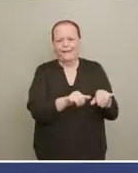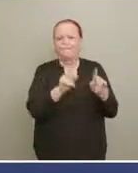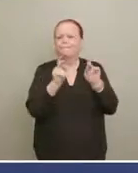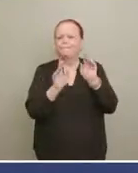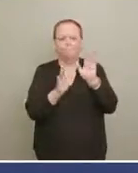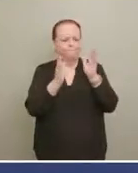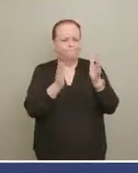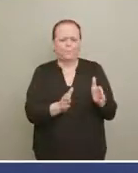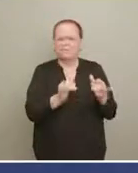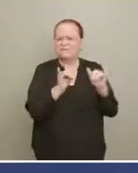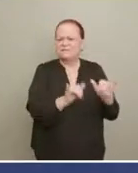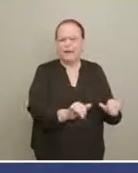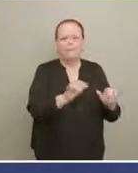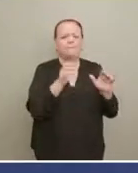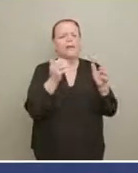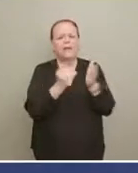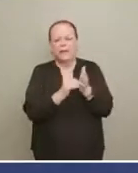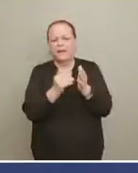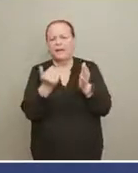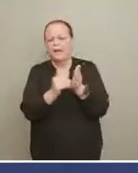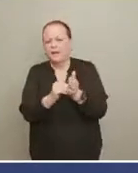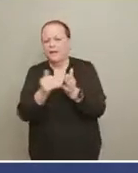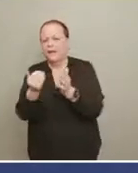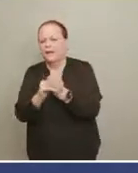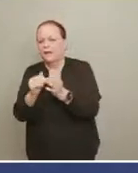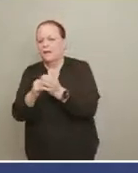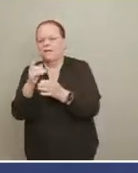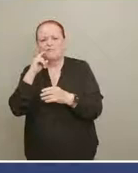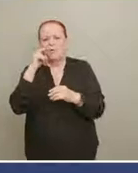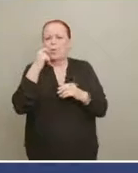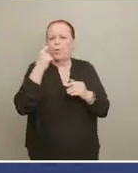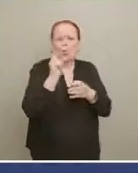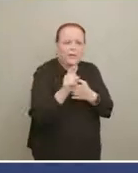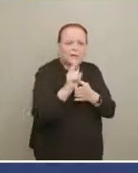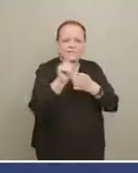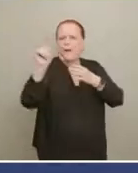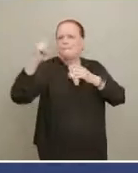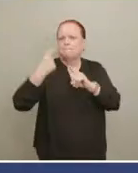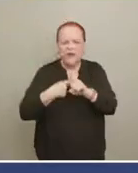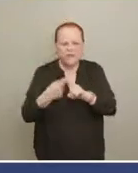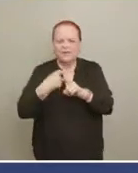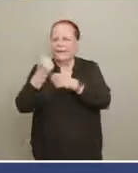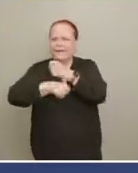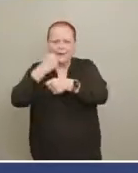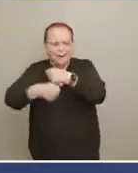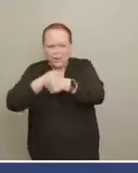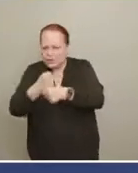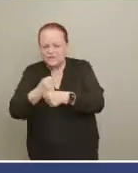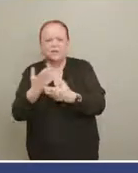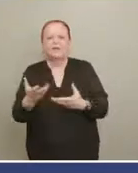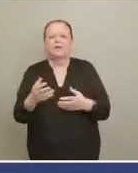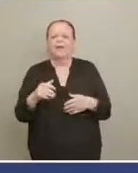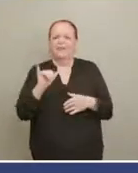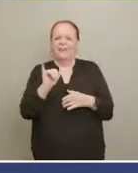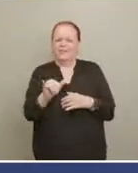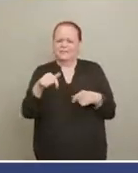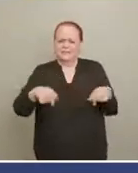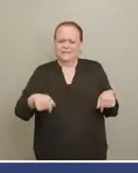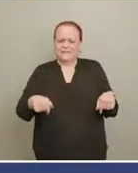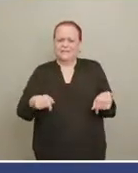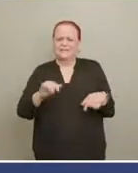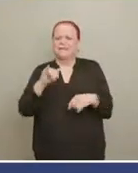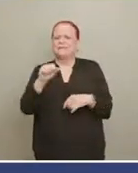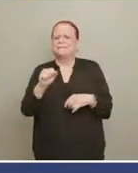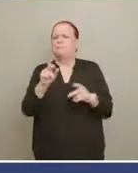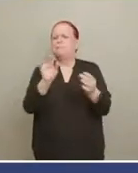times over the past, you know, several weeks or months or years. This program is ideal for them because instead of just going to a jail